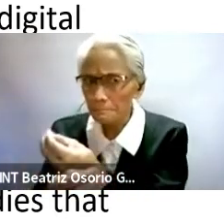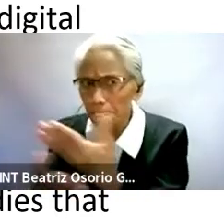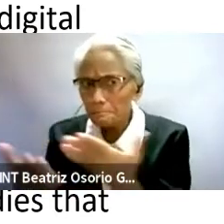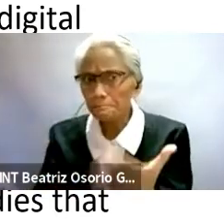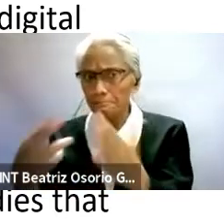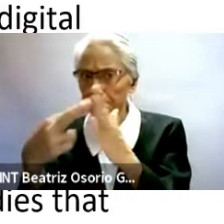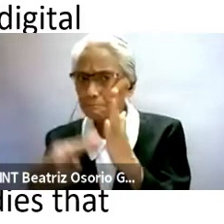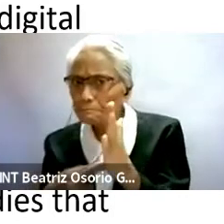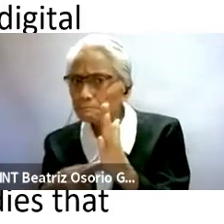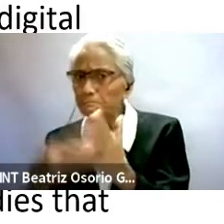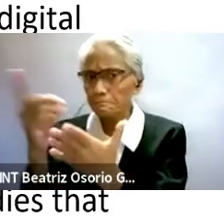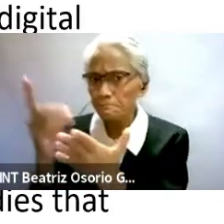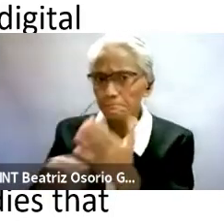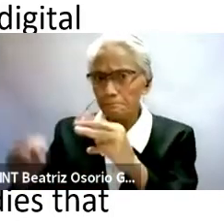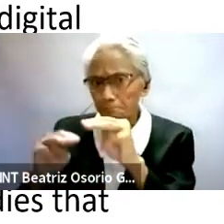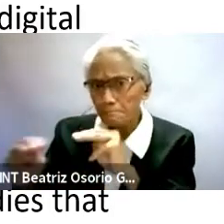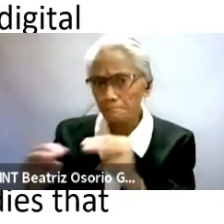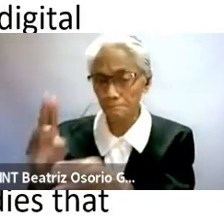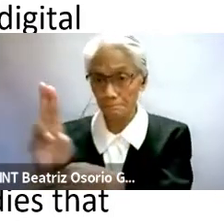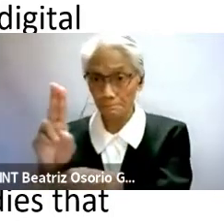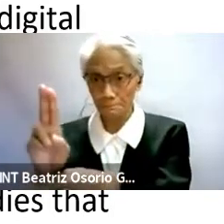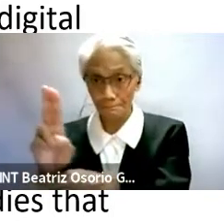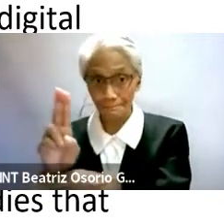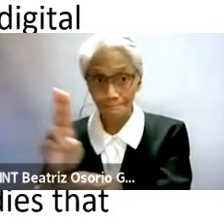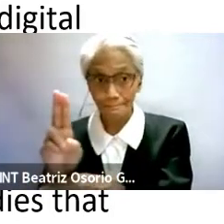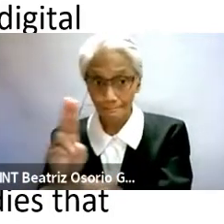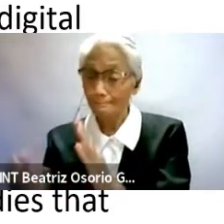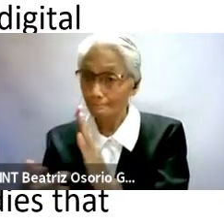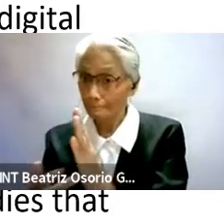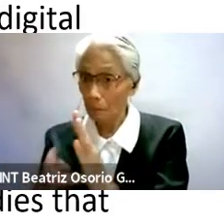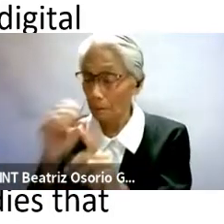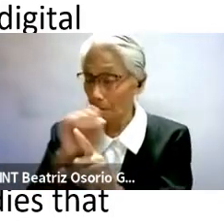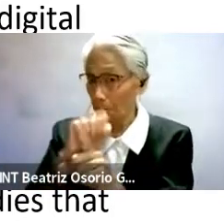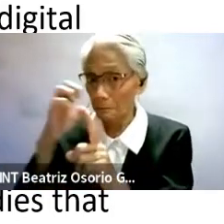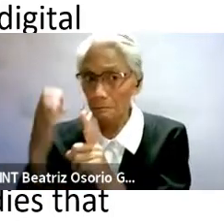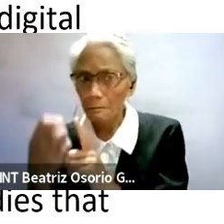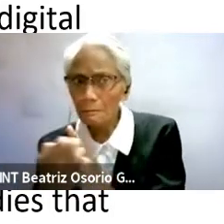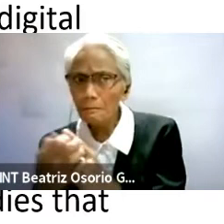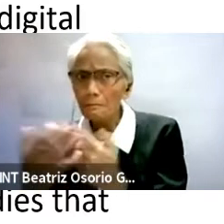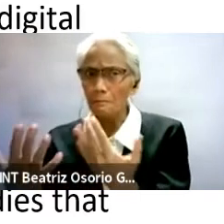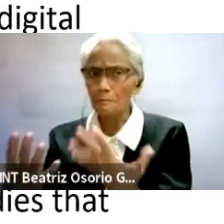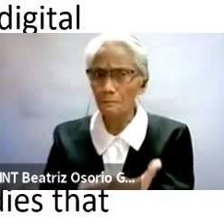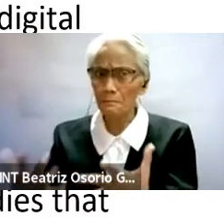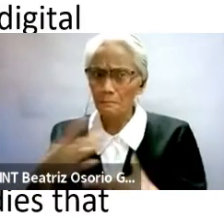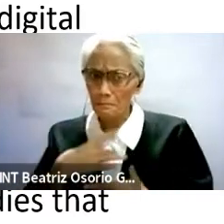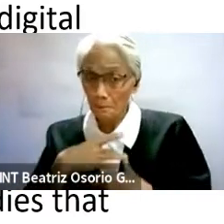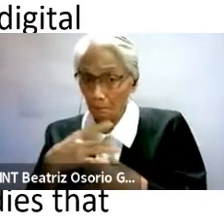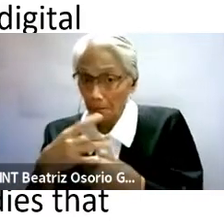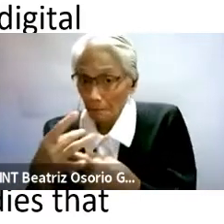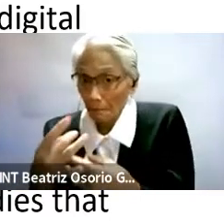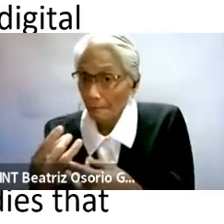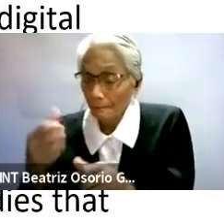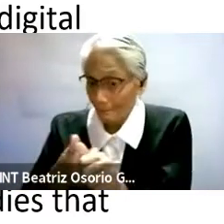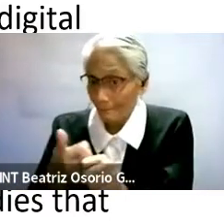design, management, and use of the digital environment, the best interests of every